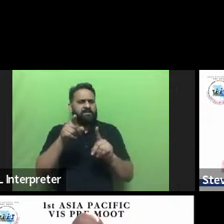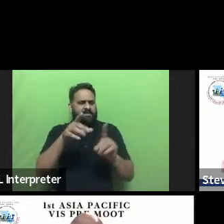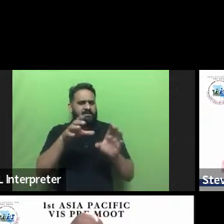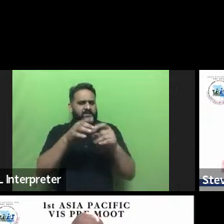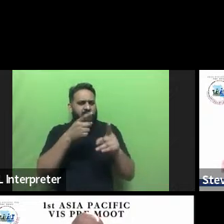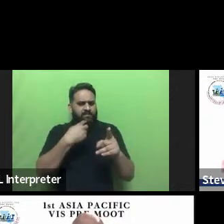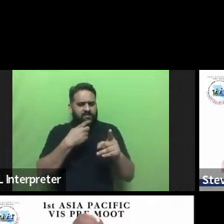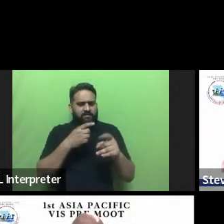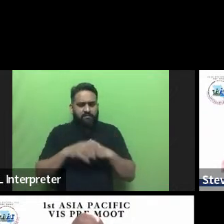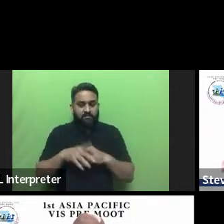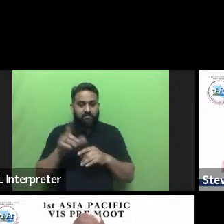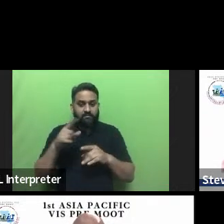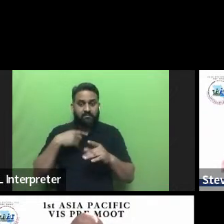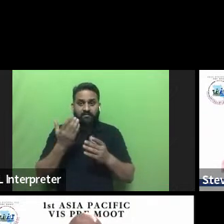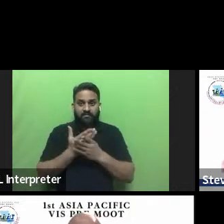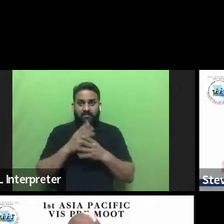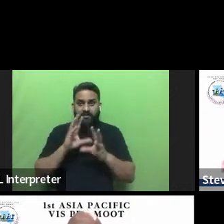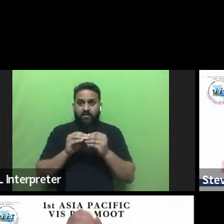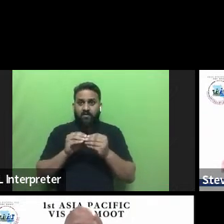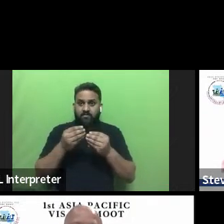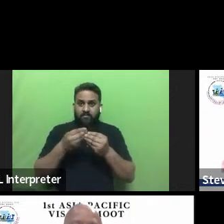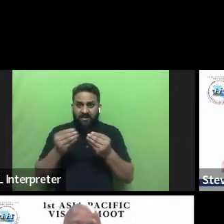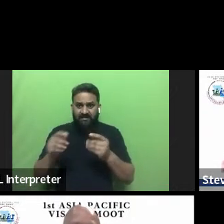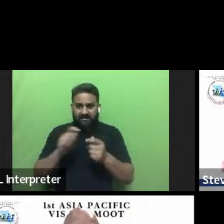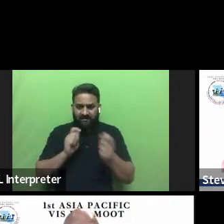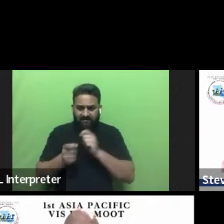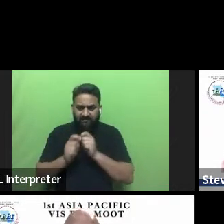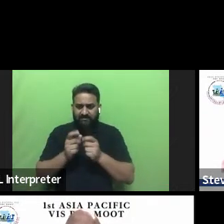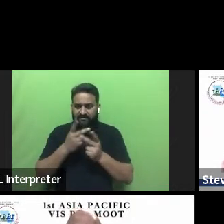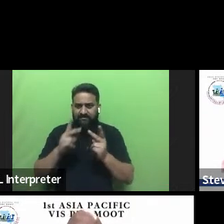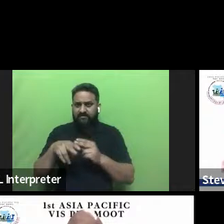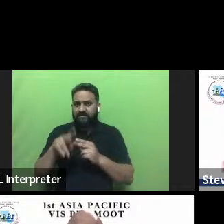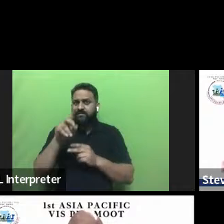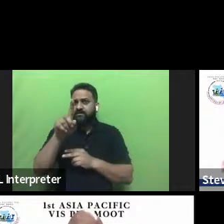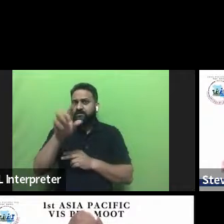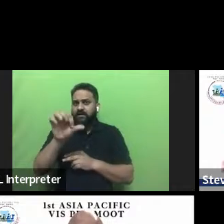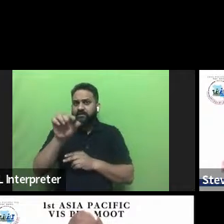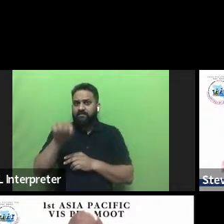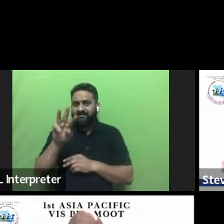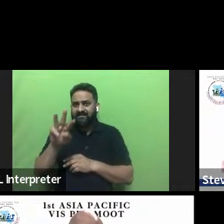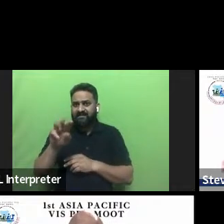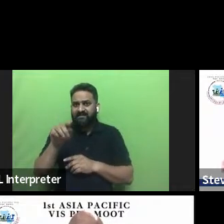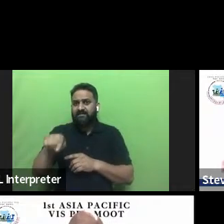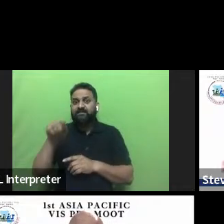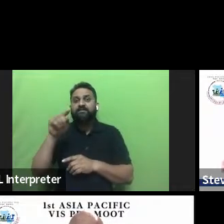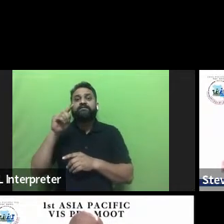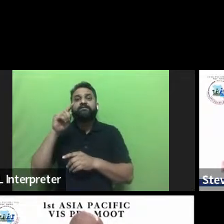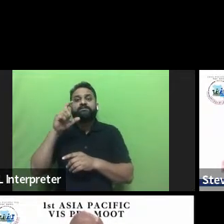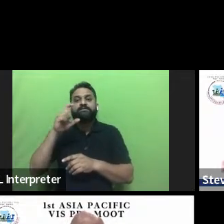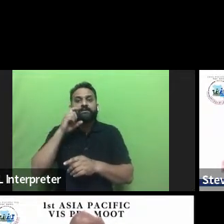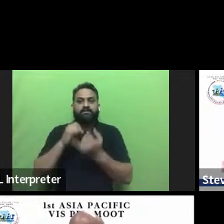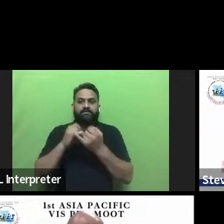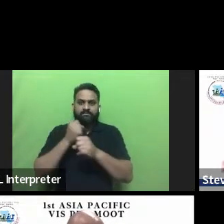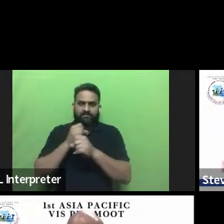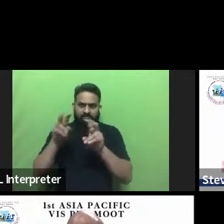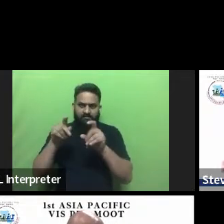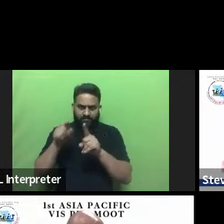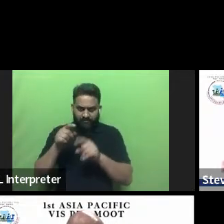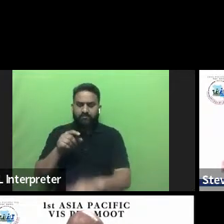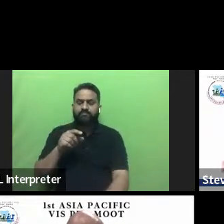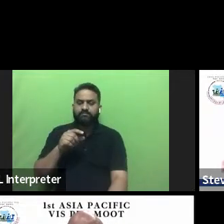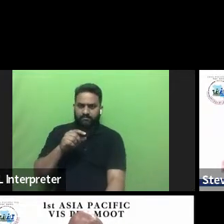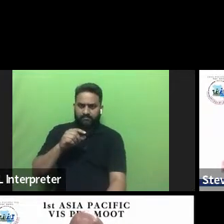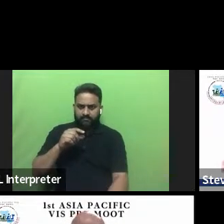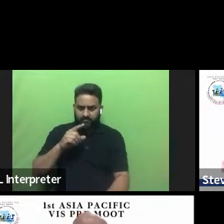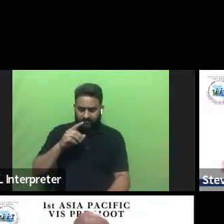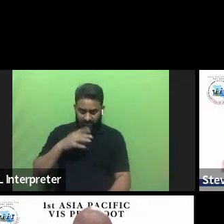the arbitration clause is a materially altering term under 19.3 of the CISG. Firstly, it is in line with what Ms. Bhupati requested